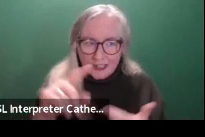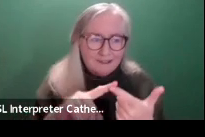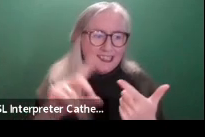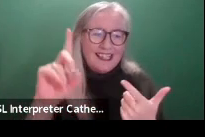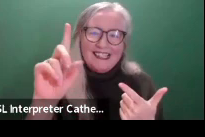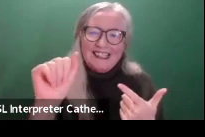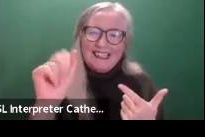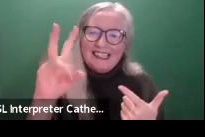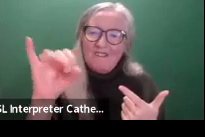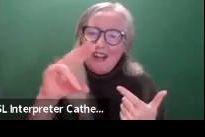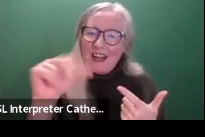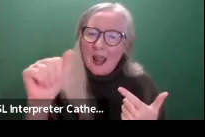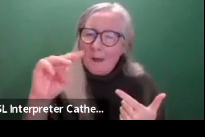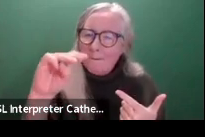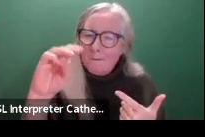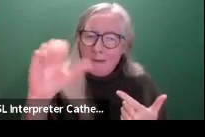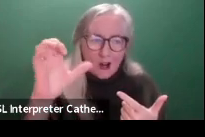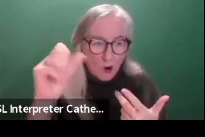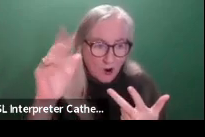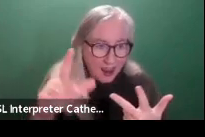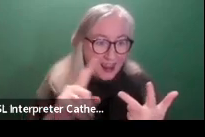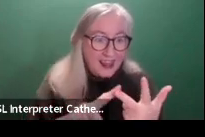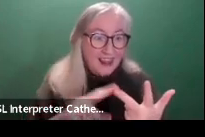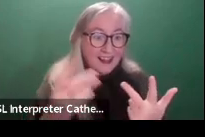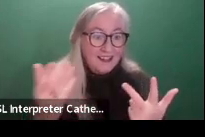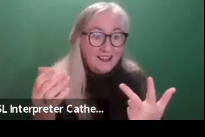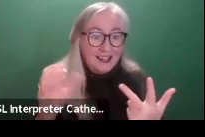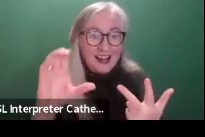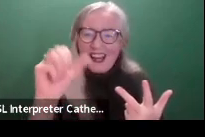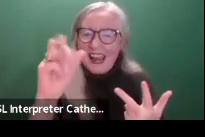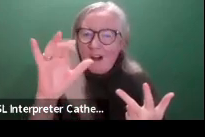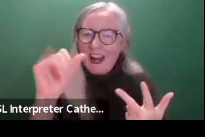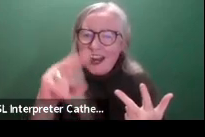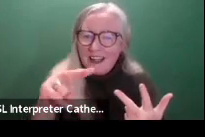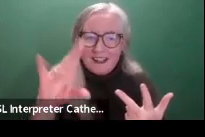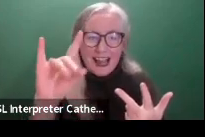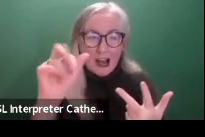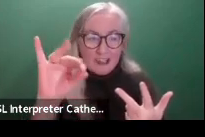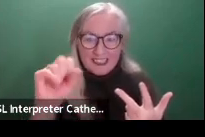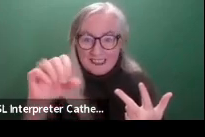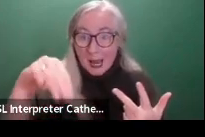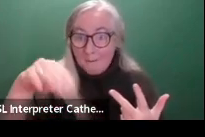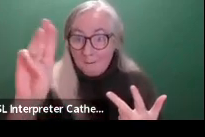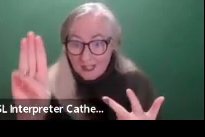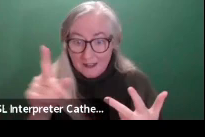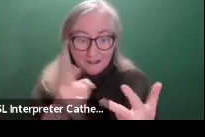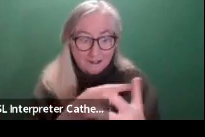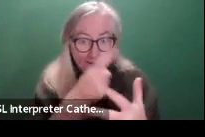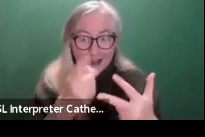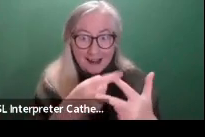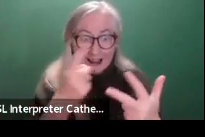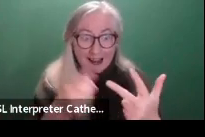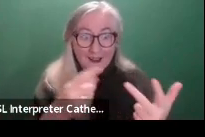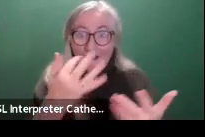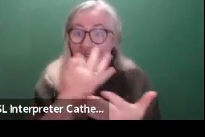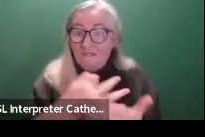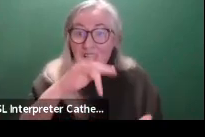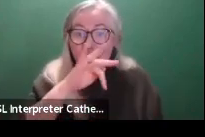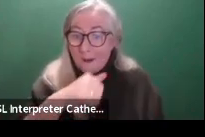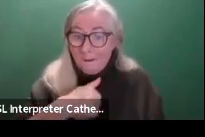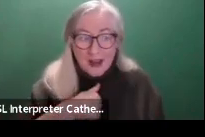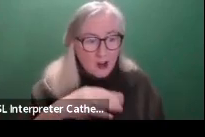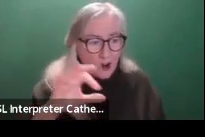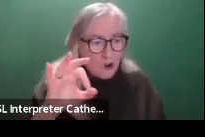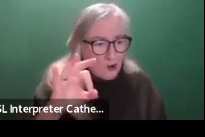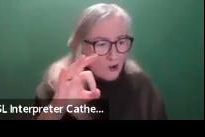McCall, Carolyn Harris up there, who's an MP. You have to forgive me because I don't know how to pronounce it. Is it